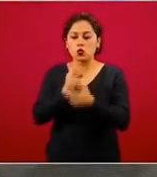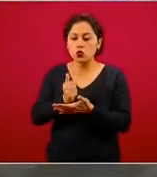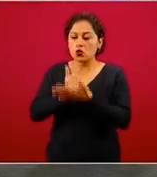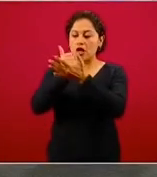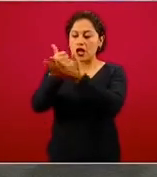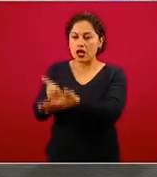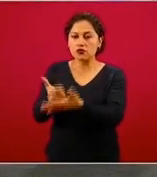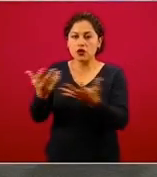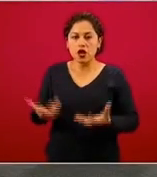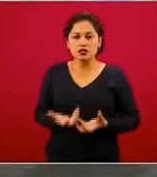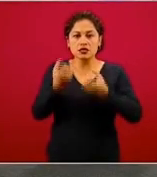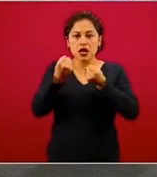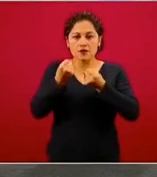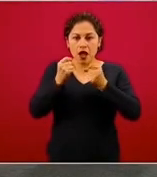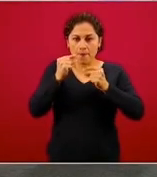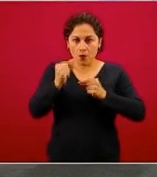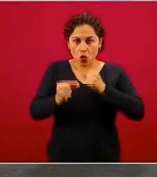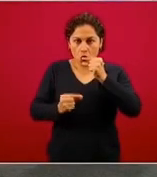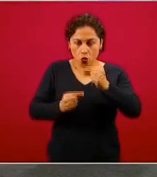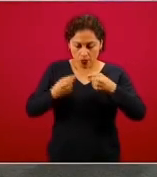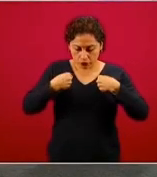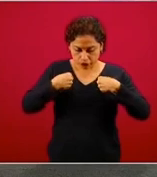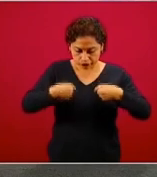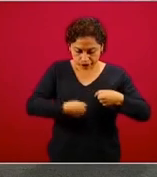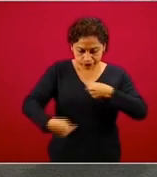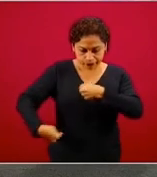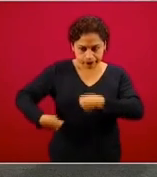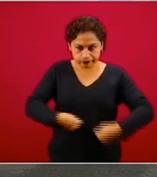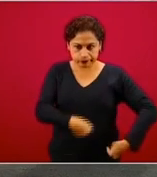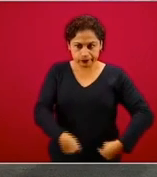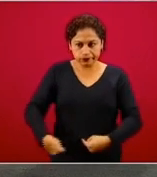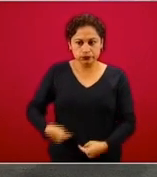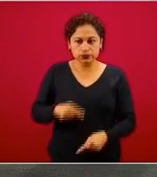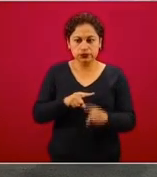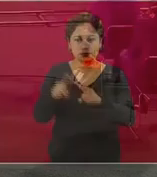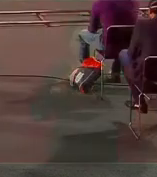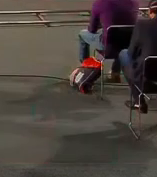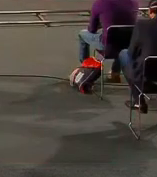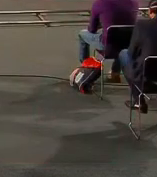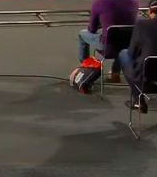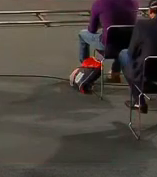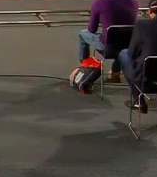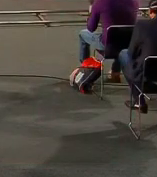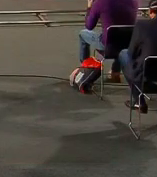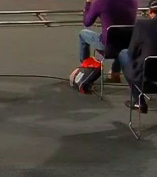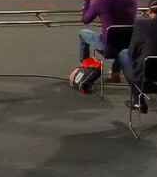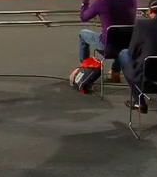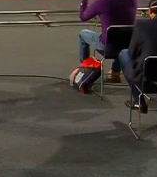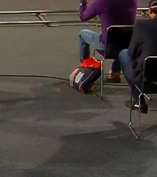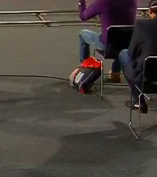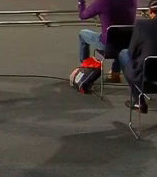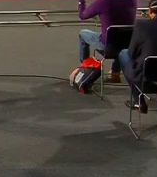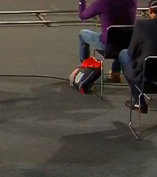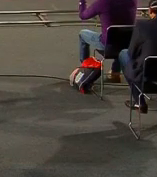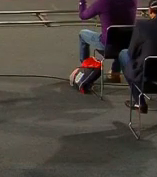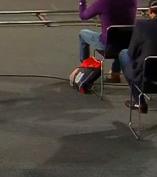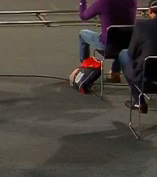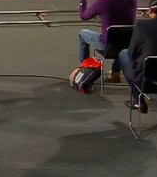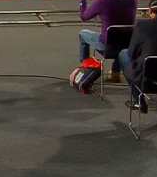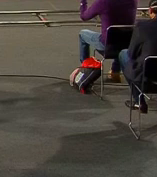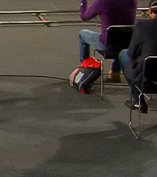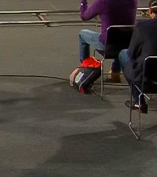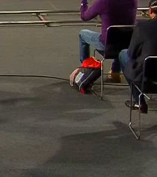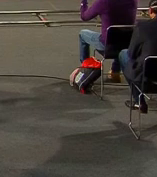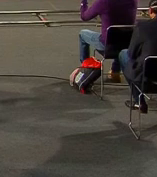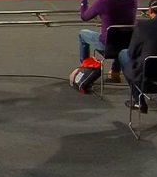of treatment for this infection. El punto de It has to aquellos be, in pacientes those que cases that are tienen severe, it has to hipertensión, be que usan formulated and antihipertensivos, es designed